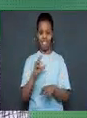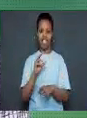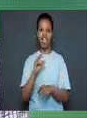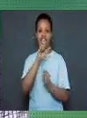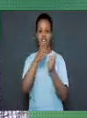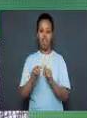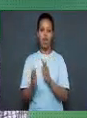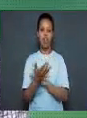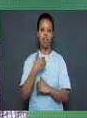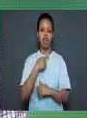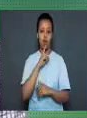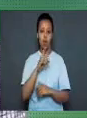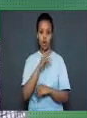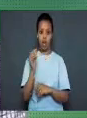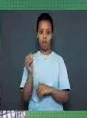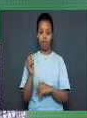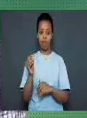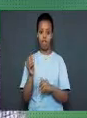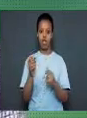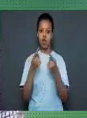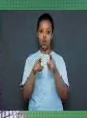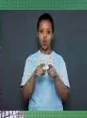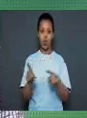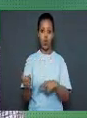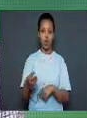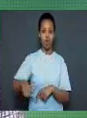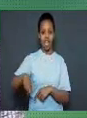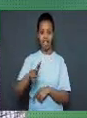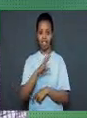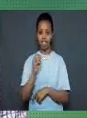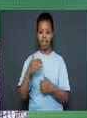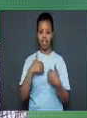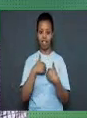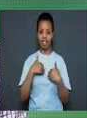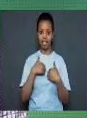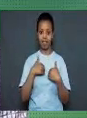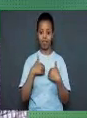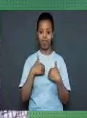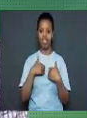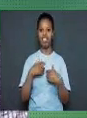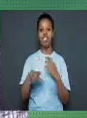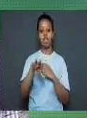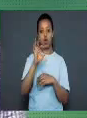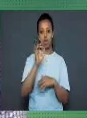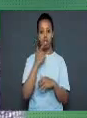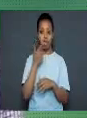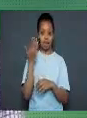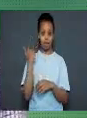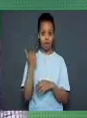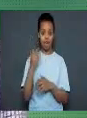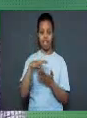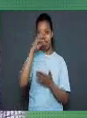a very diverse range of plants and animals. We also